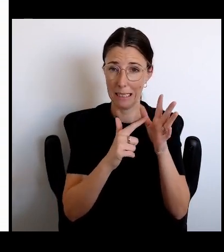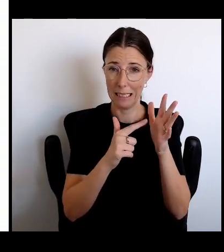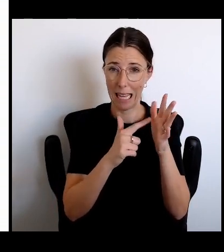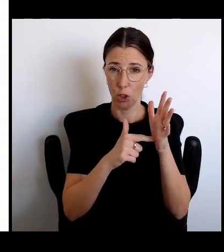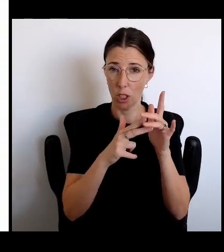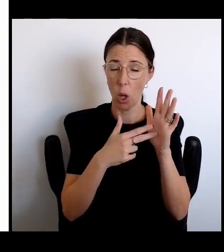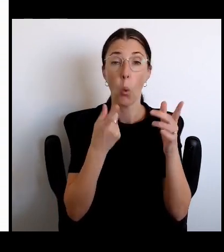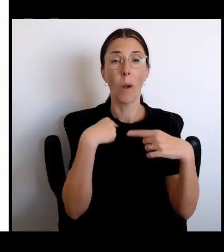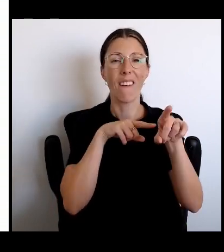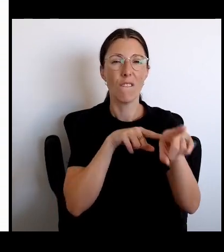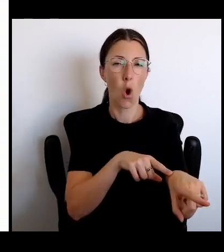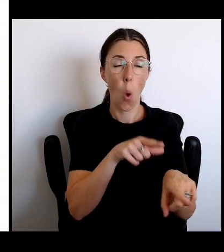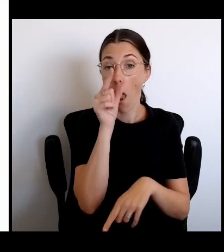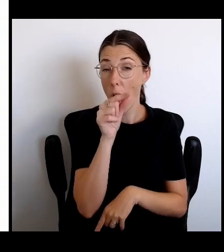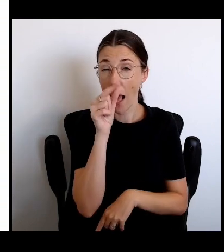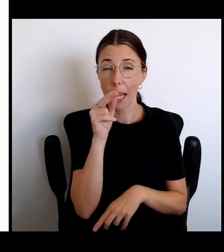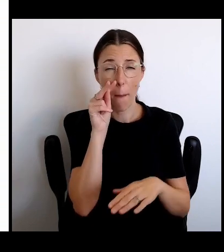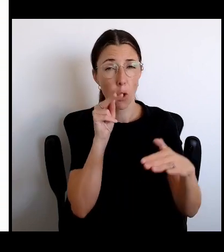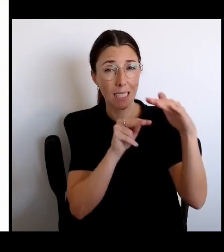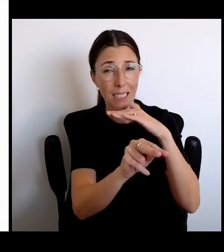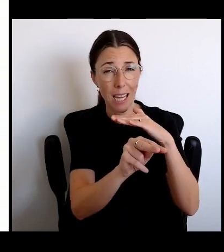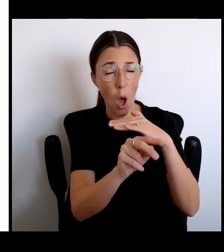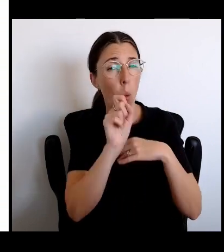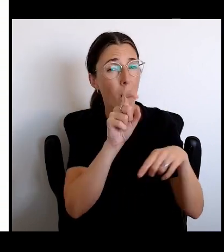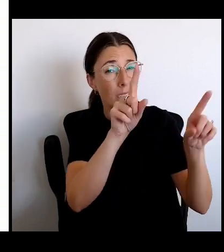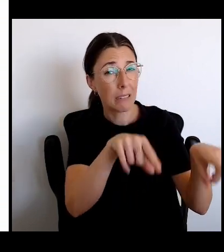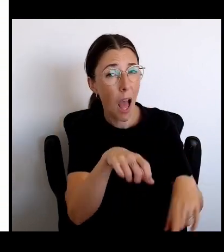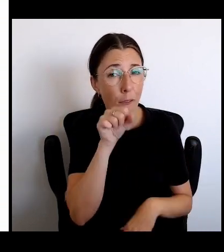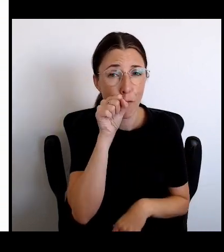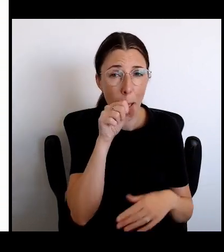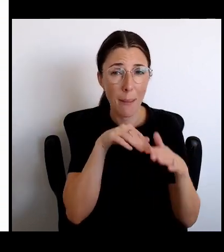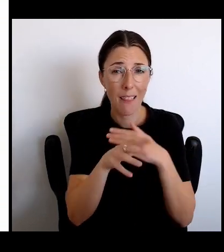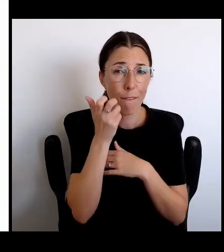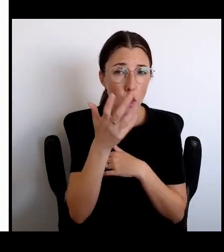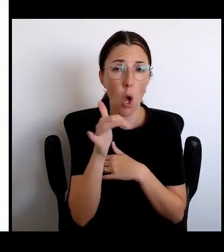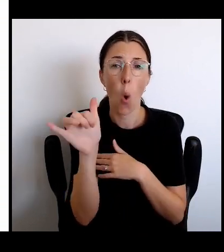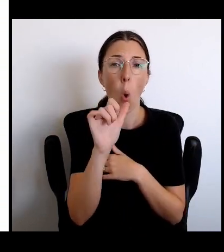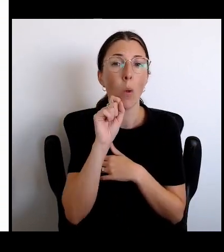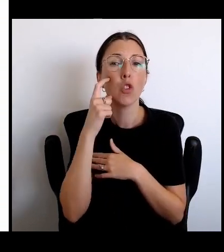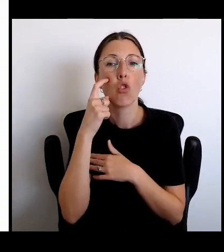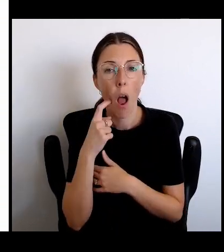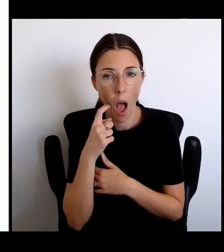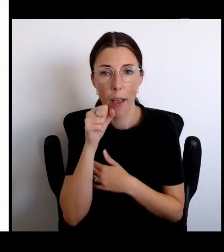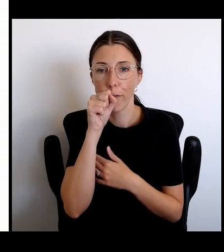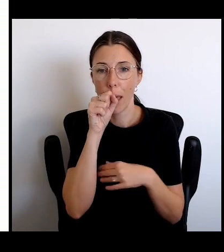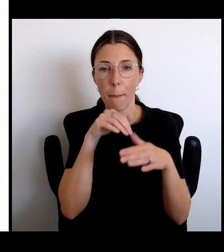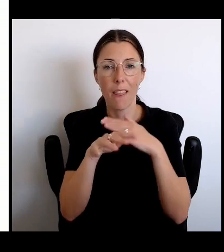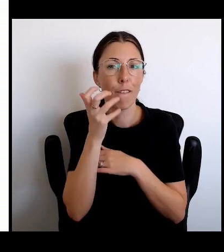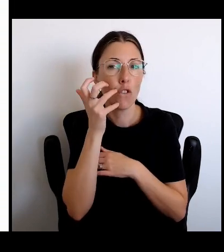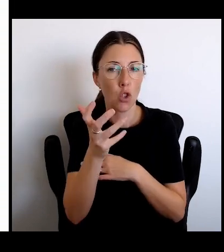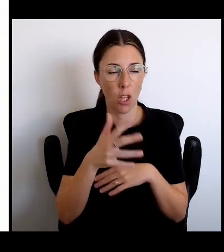likely predictors of vaping in the future or trying a vape in the future. So the first thing to note is